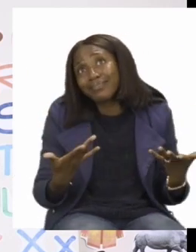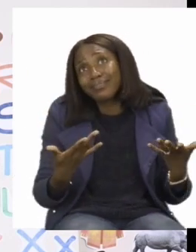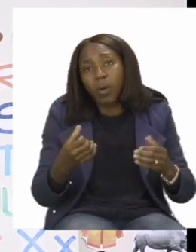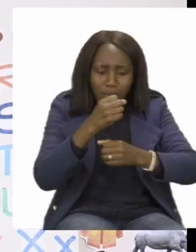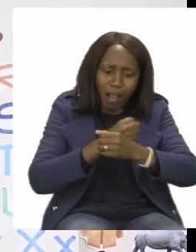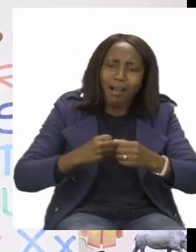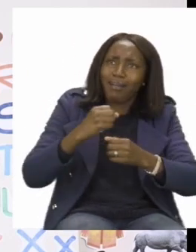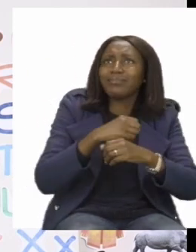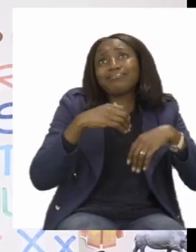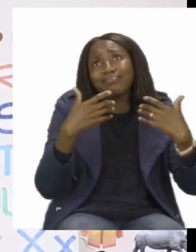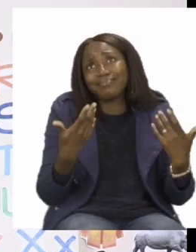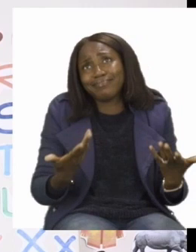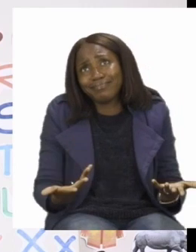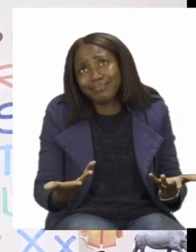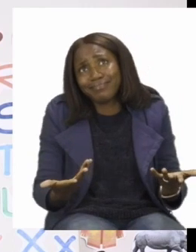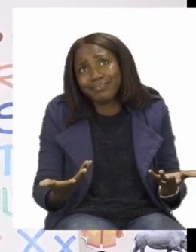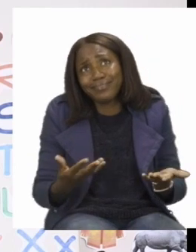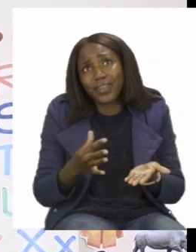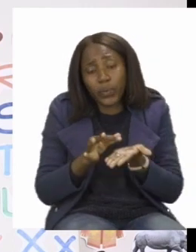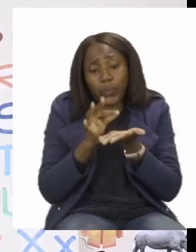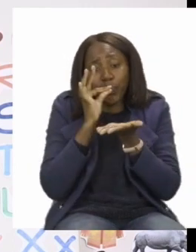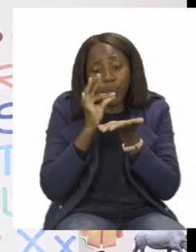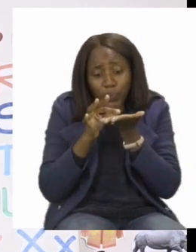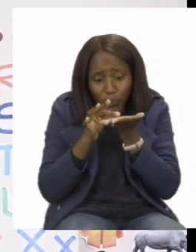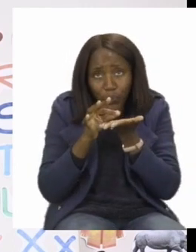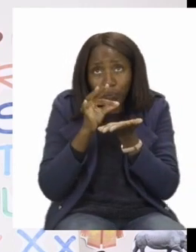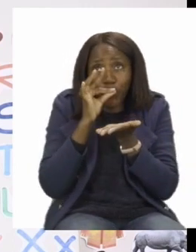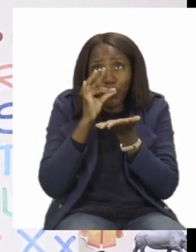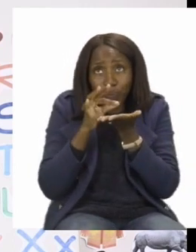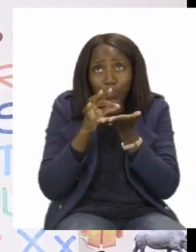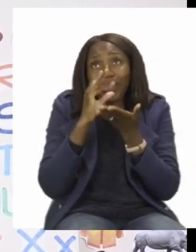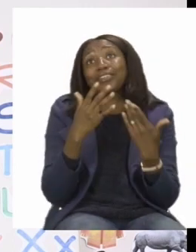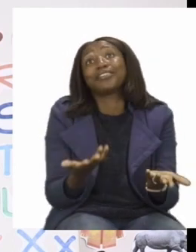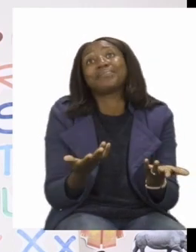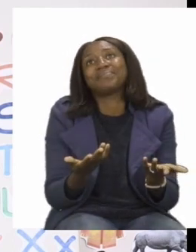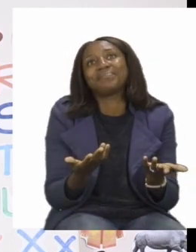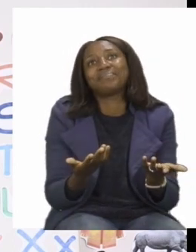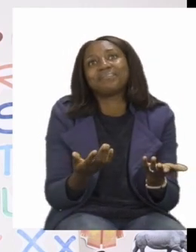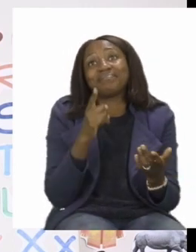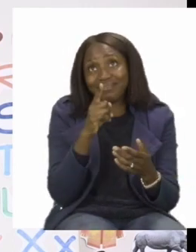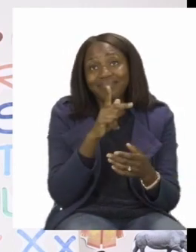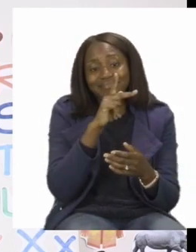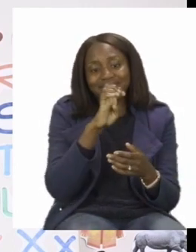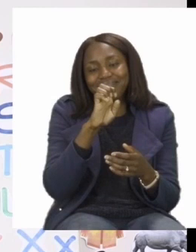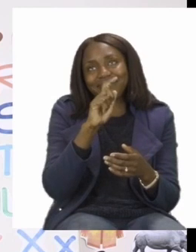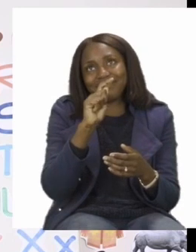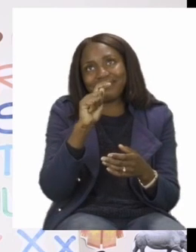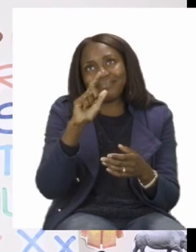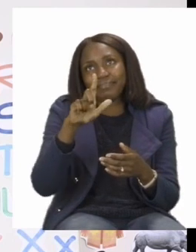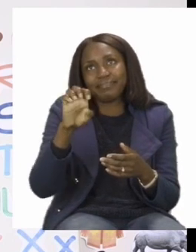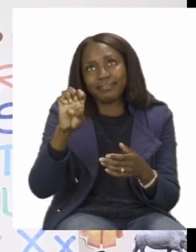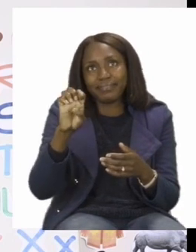cook, and then others boil water so they can have a cup of tea. So these are our words that